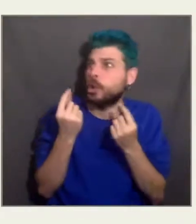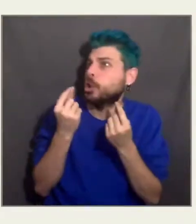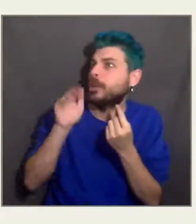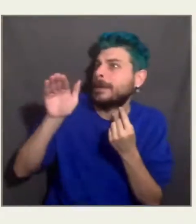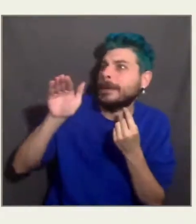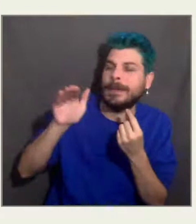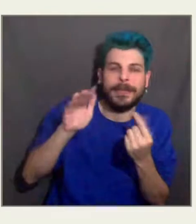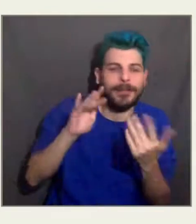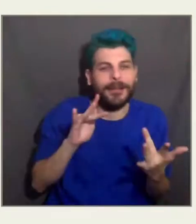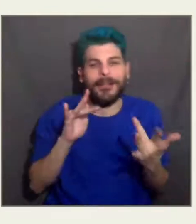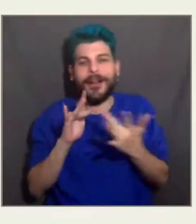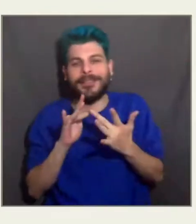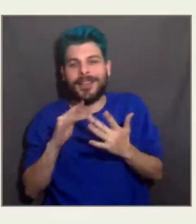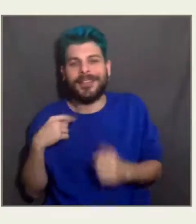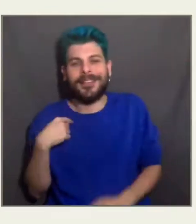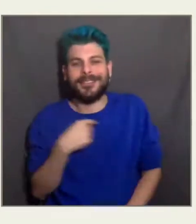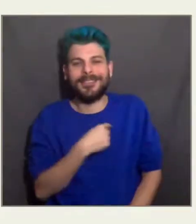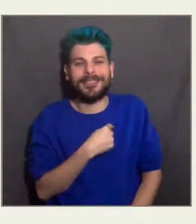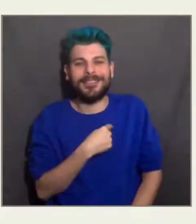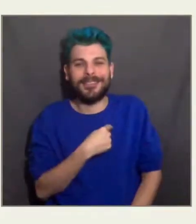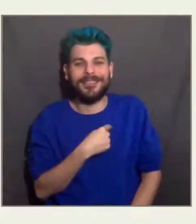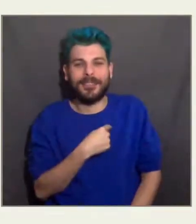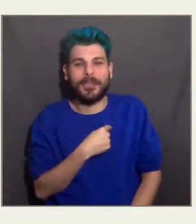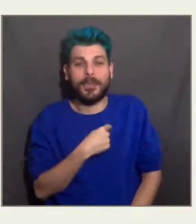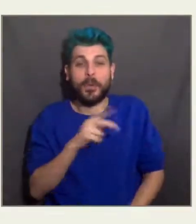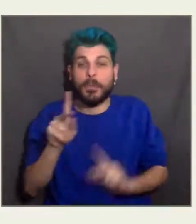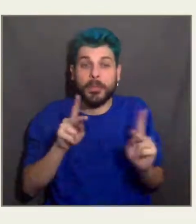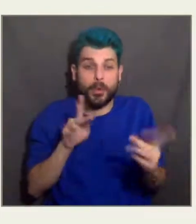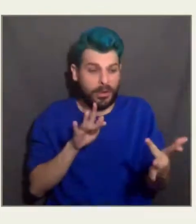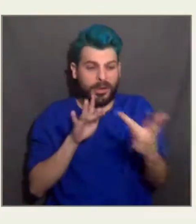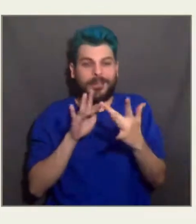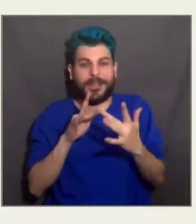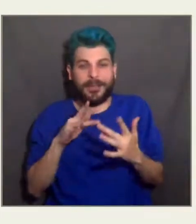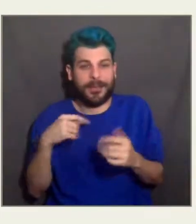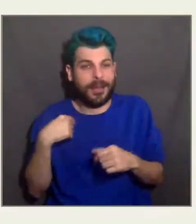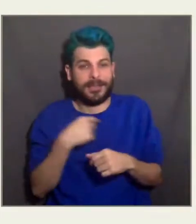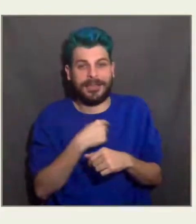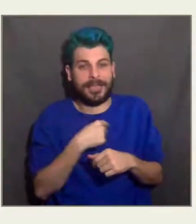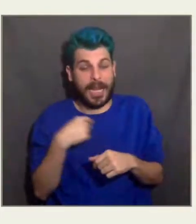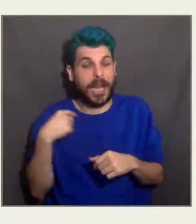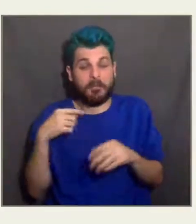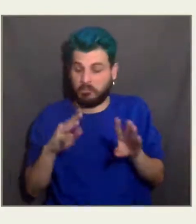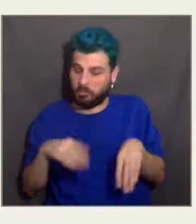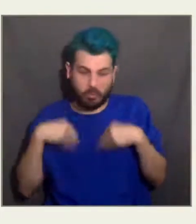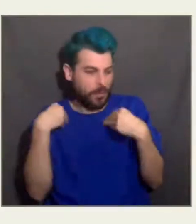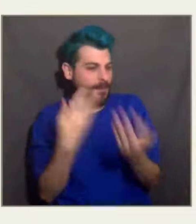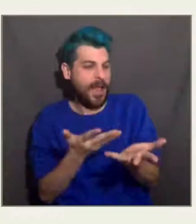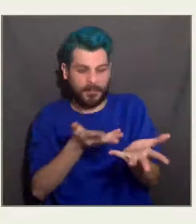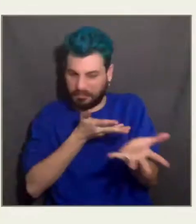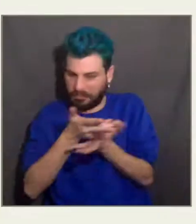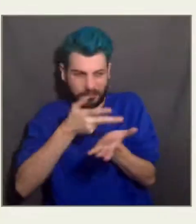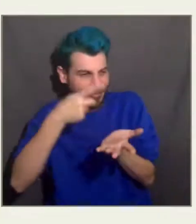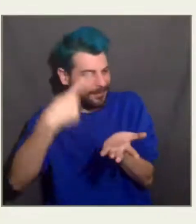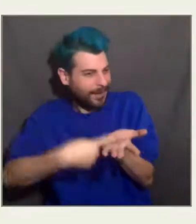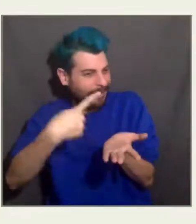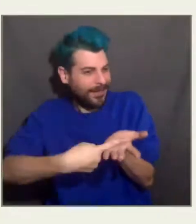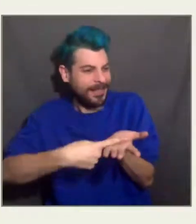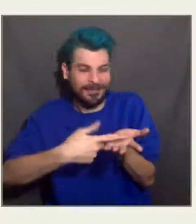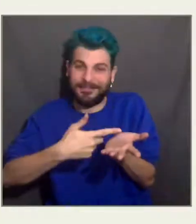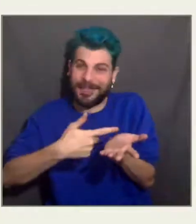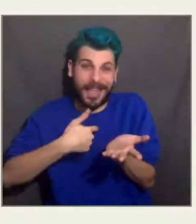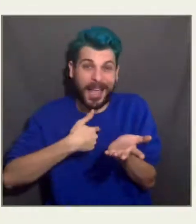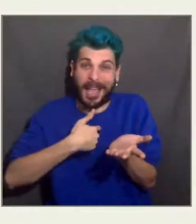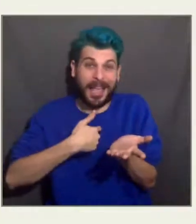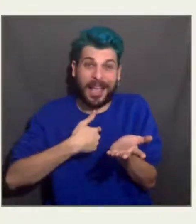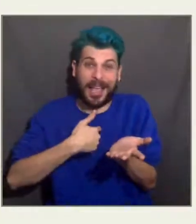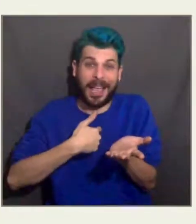citizens come to us and say, we need to think about this. And I think Metro's always willing to have that conversation, but I can tell you right